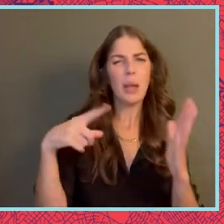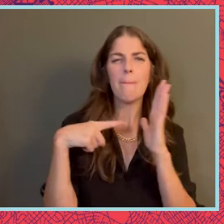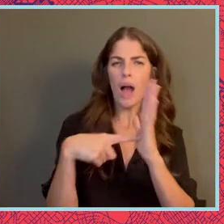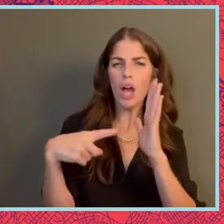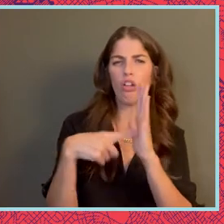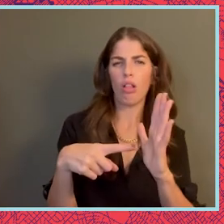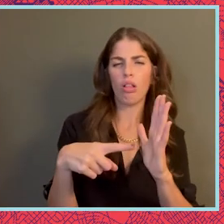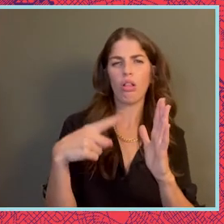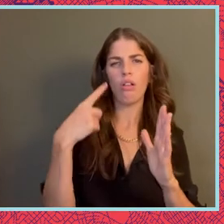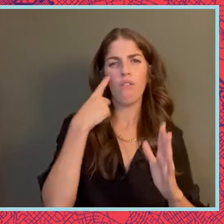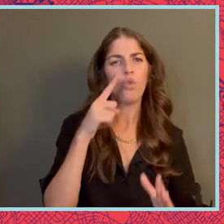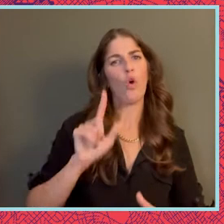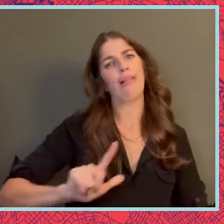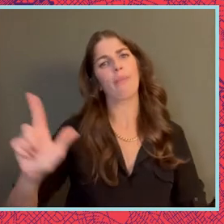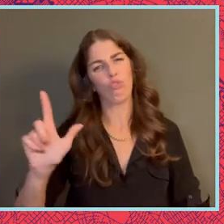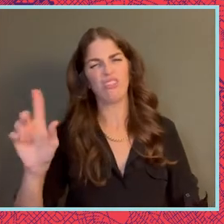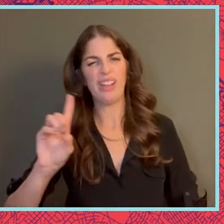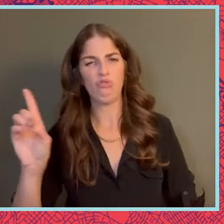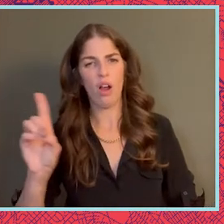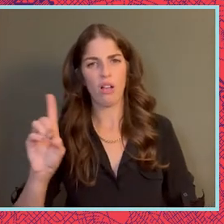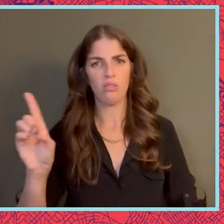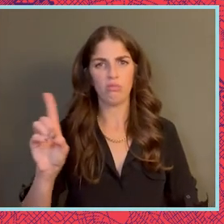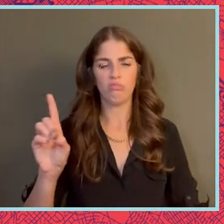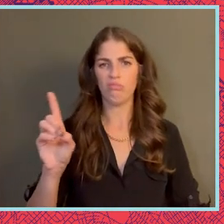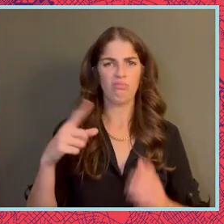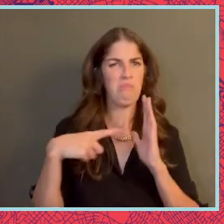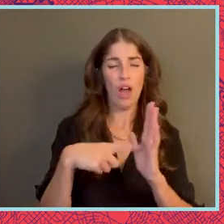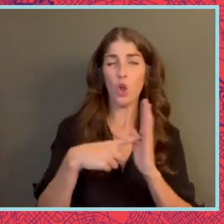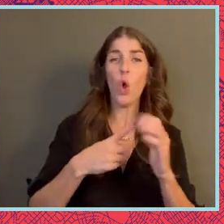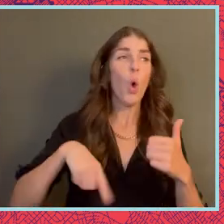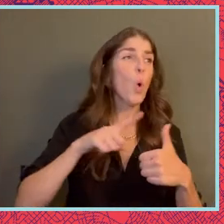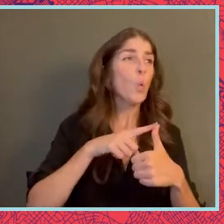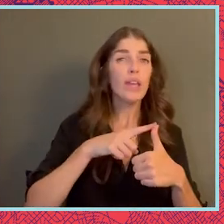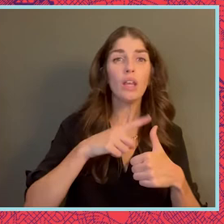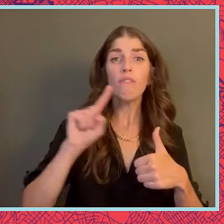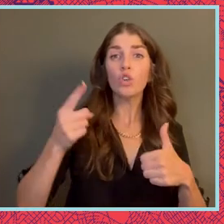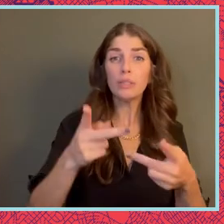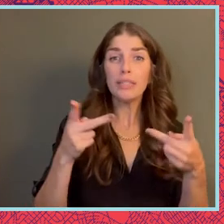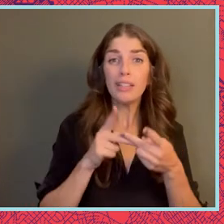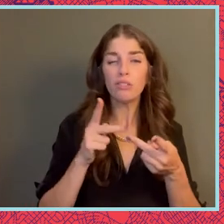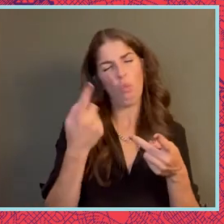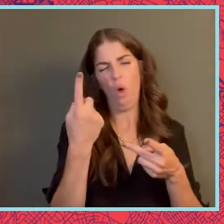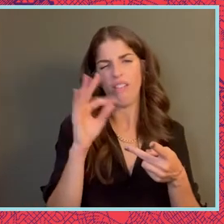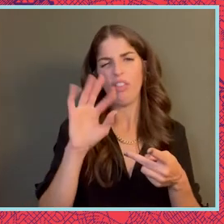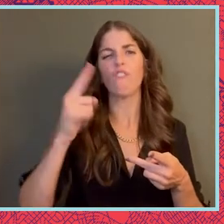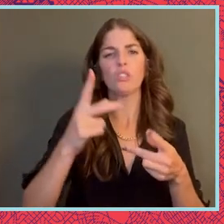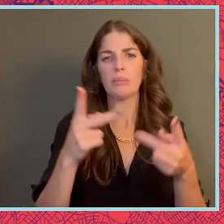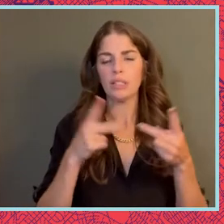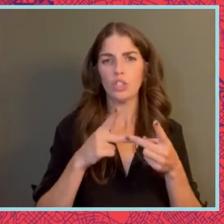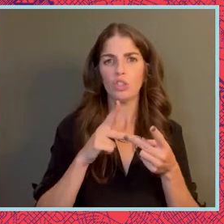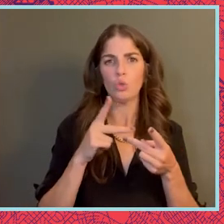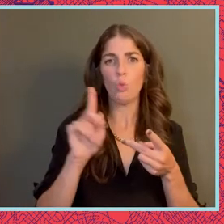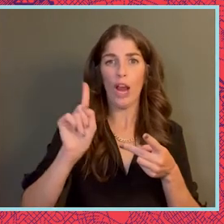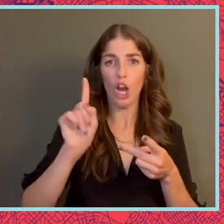model, a progressive model for many other states across the country, being one of the first places to legalize marijuana, being